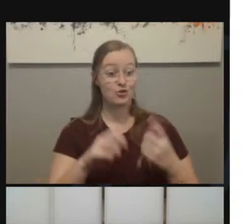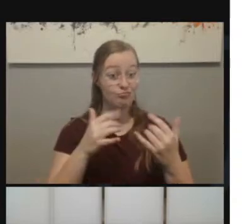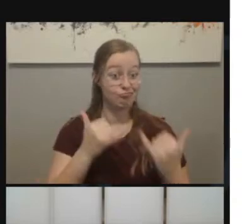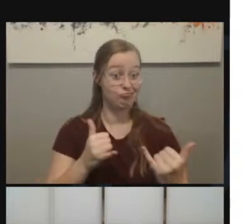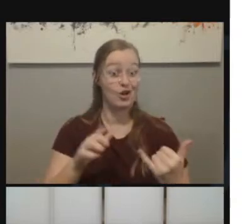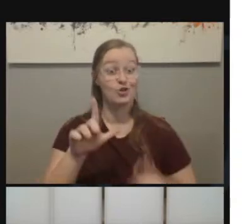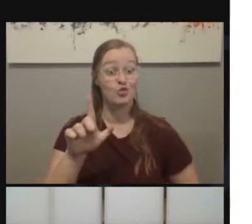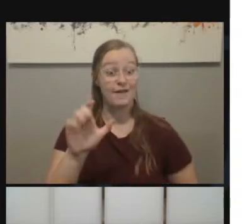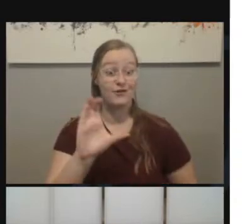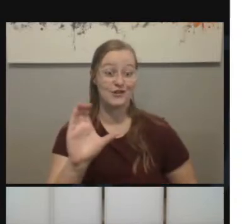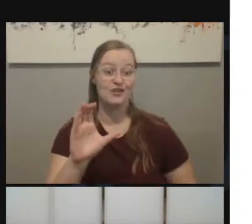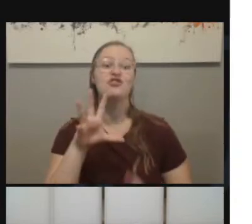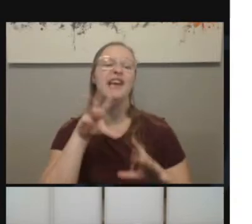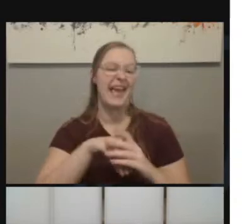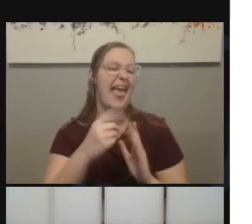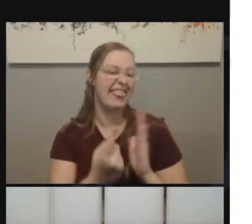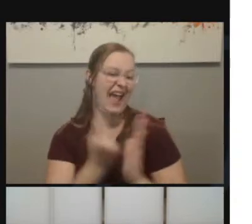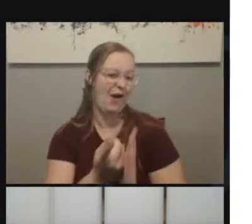the hour.